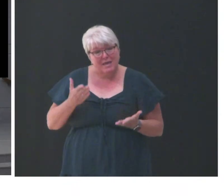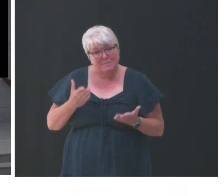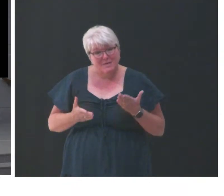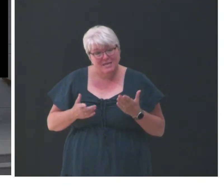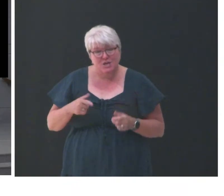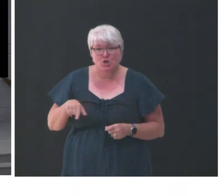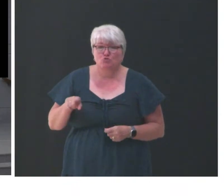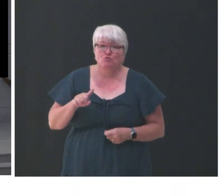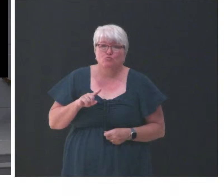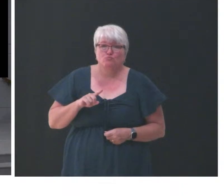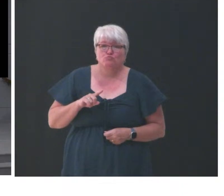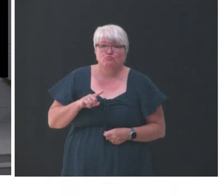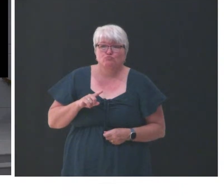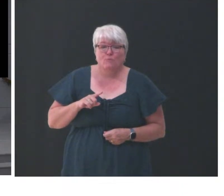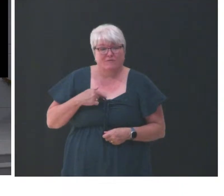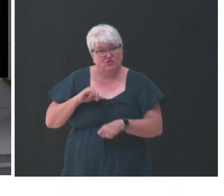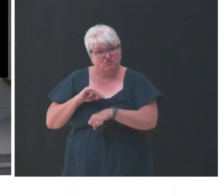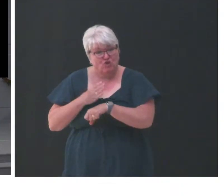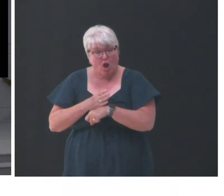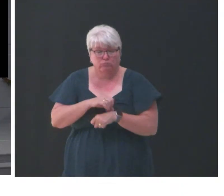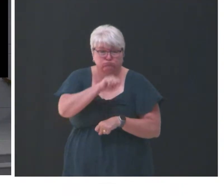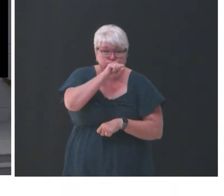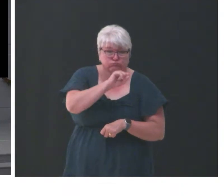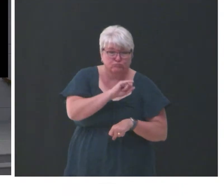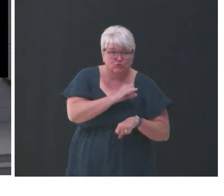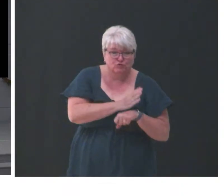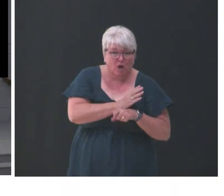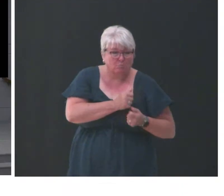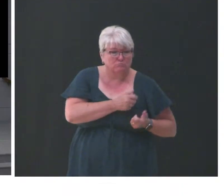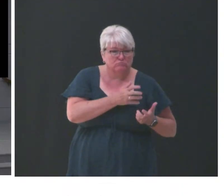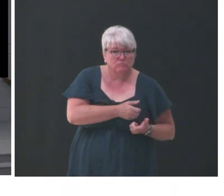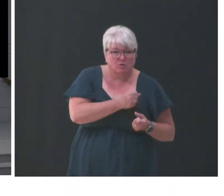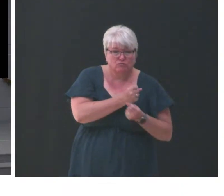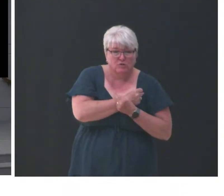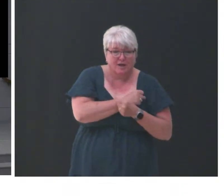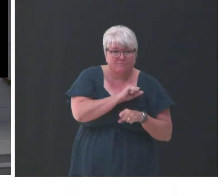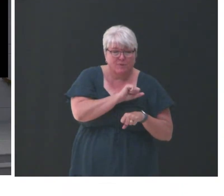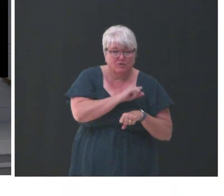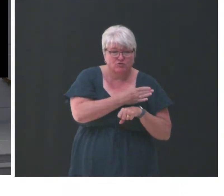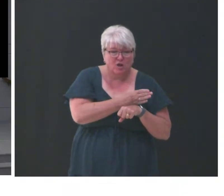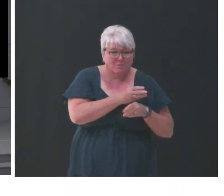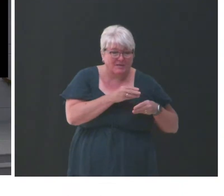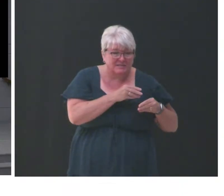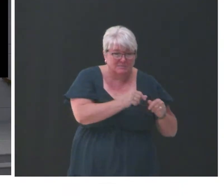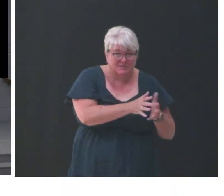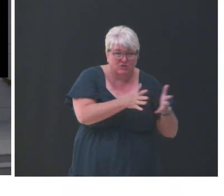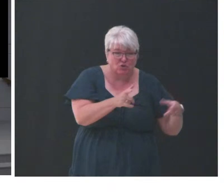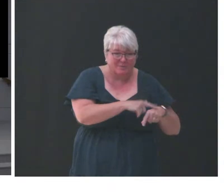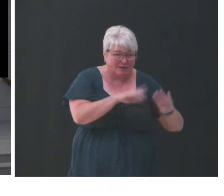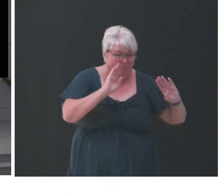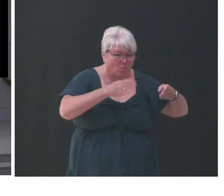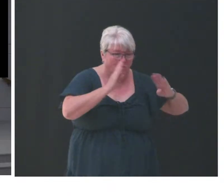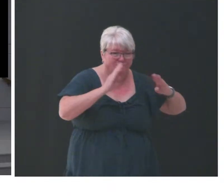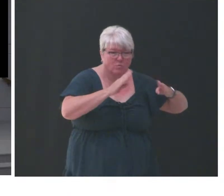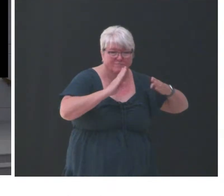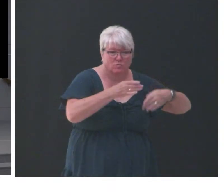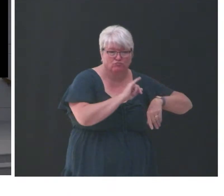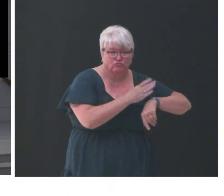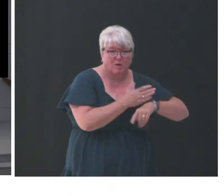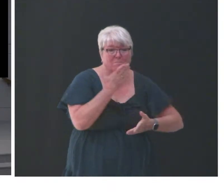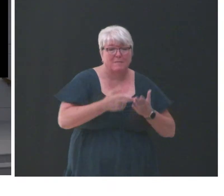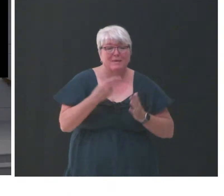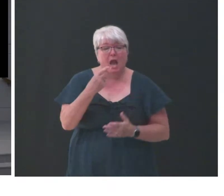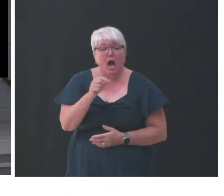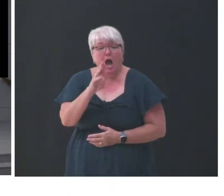you have a job that you love and you express your love to your job by spending too much time focusing on that. It may be a